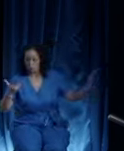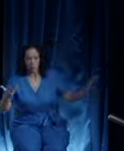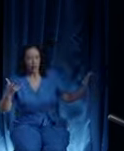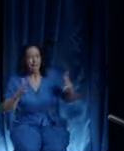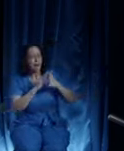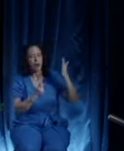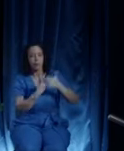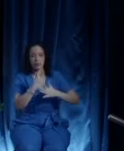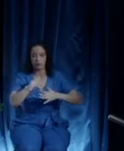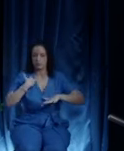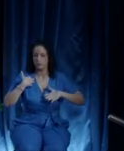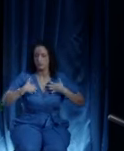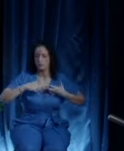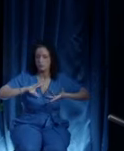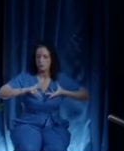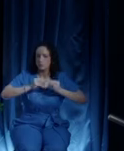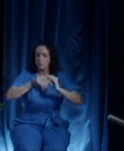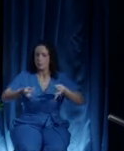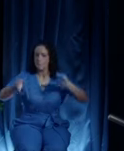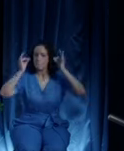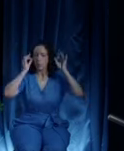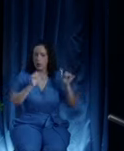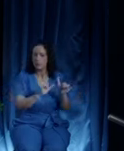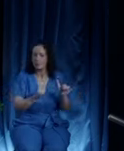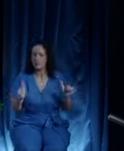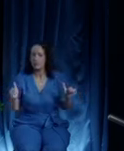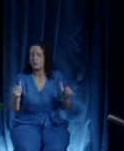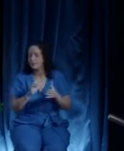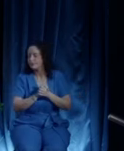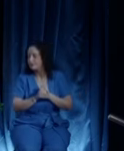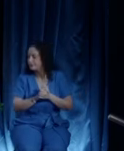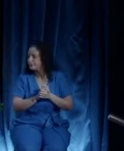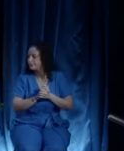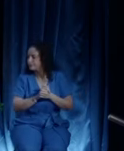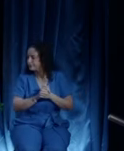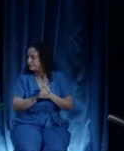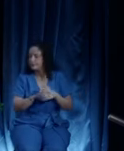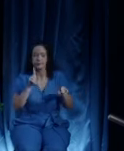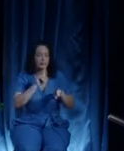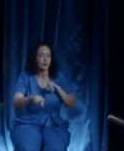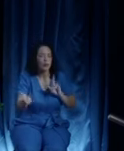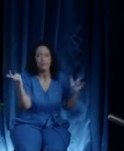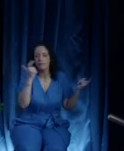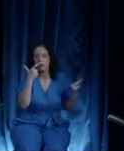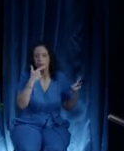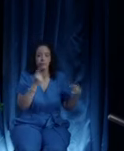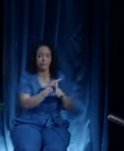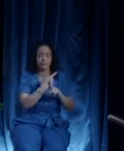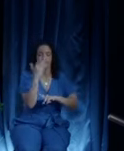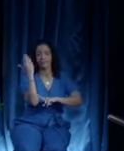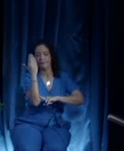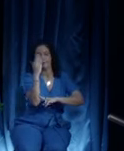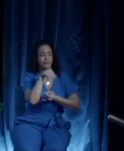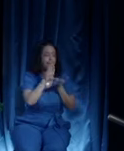make this series. And for me, the most fun part is, in every episode, I talk for a bit, and then I get a